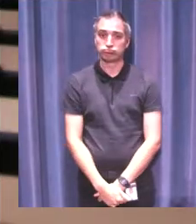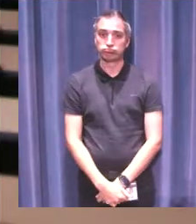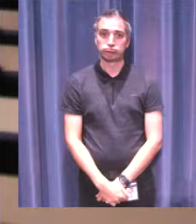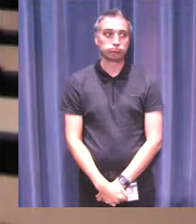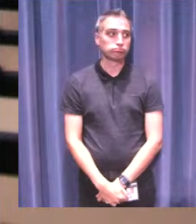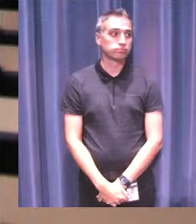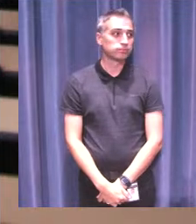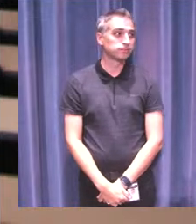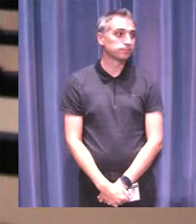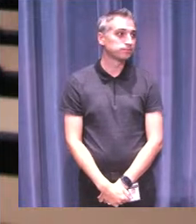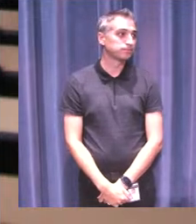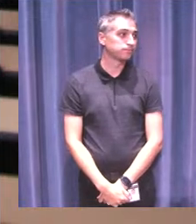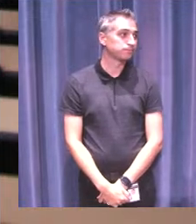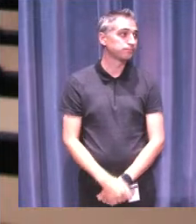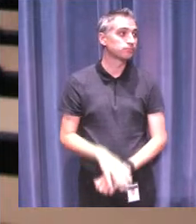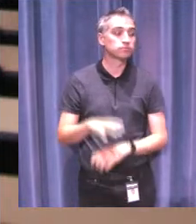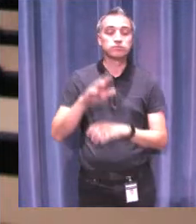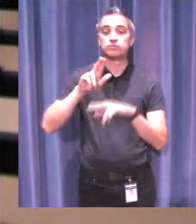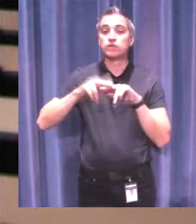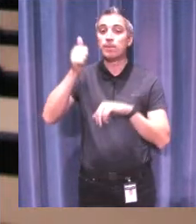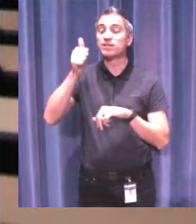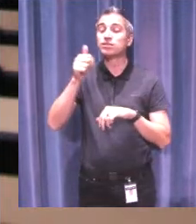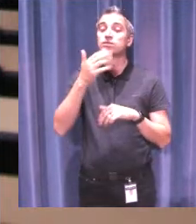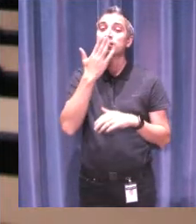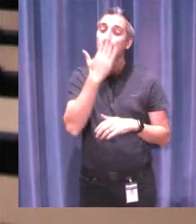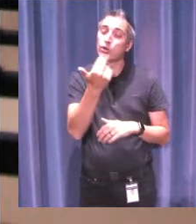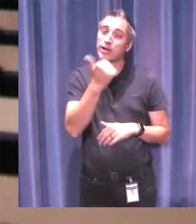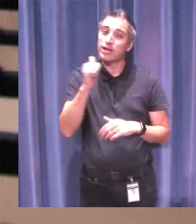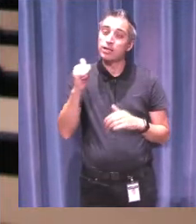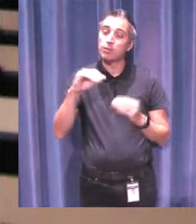Thank you. Are there any other follow-ups to 3 and 4?